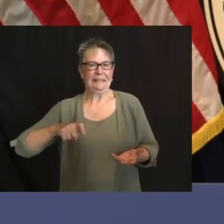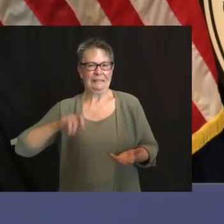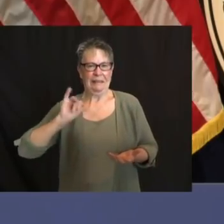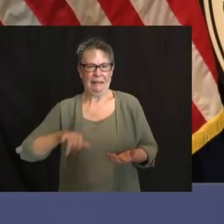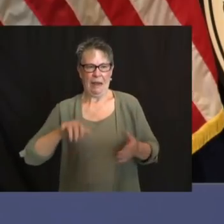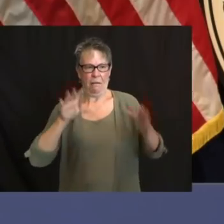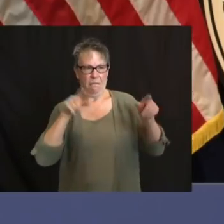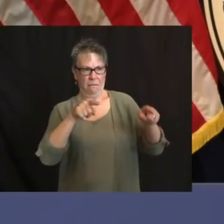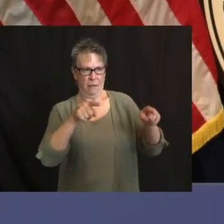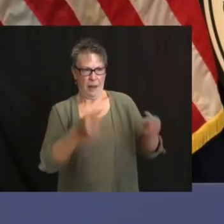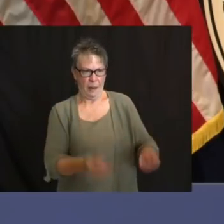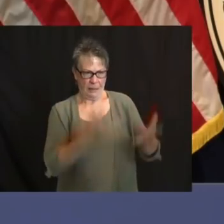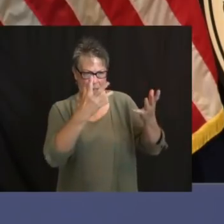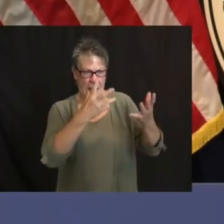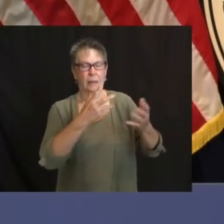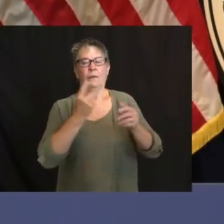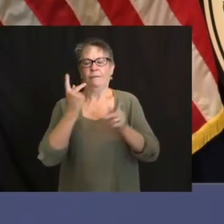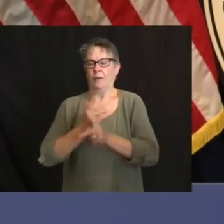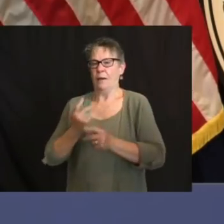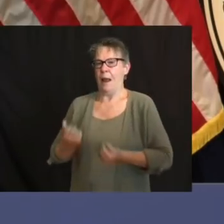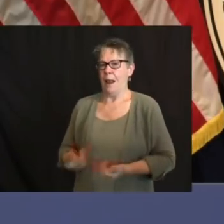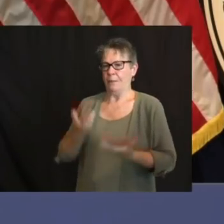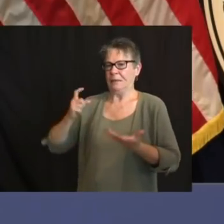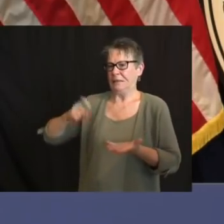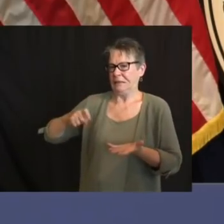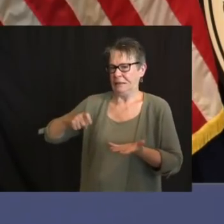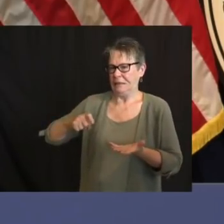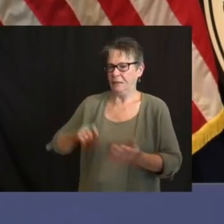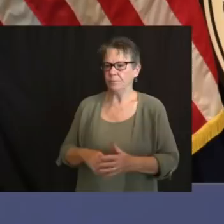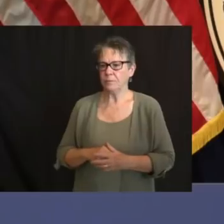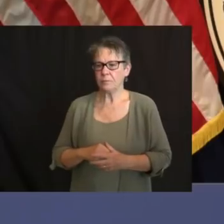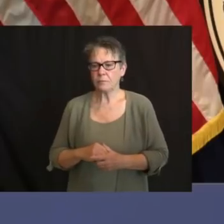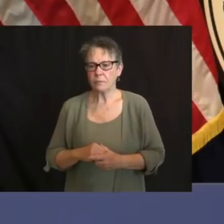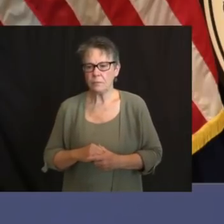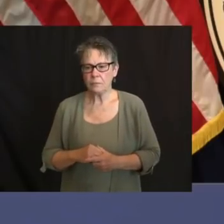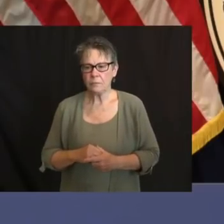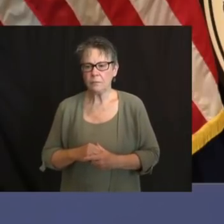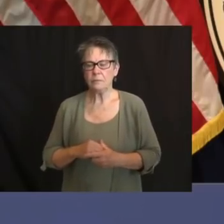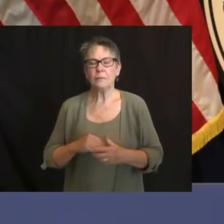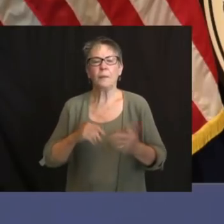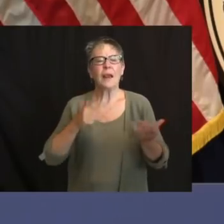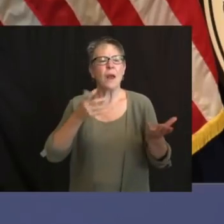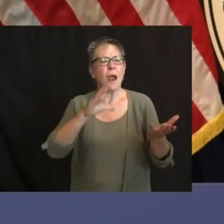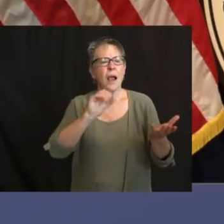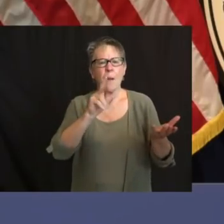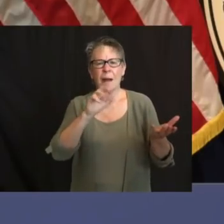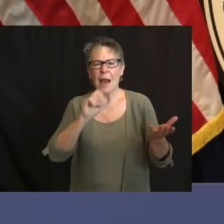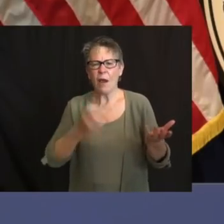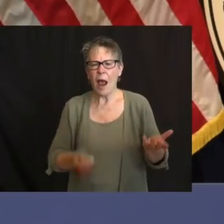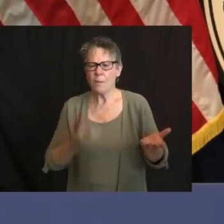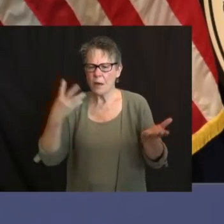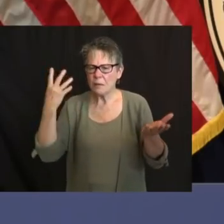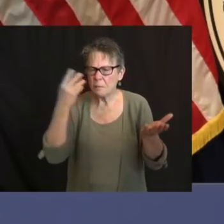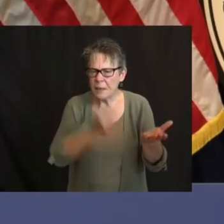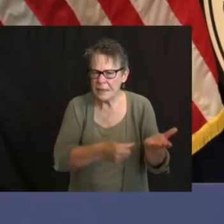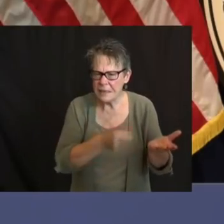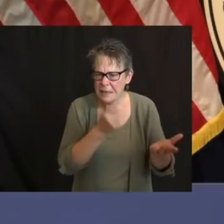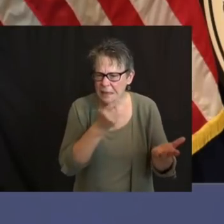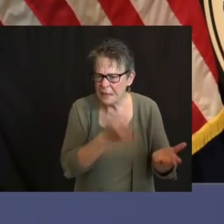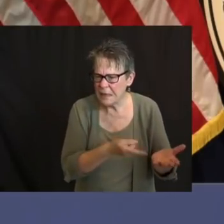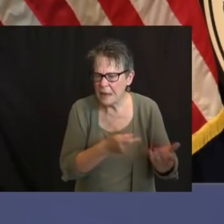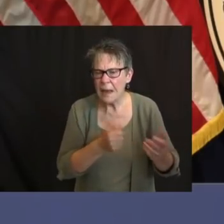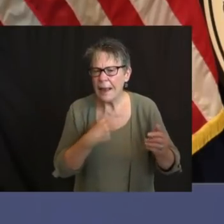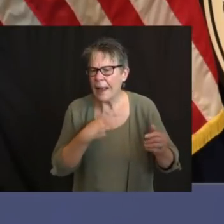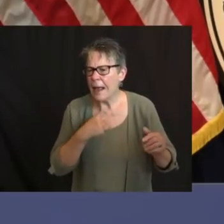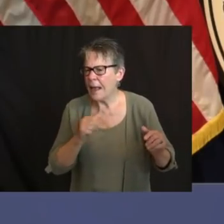Did you ask how much they're getting paid? No, ComCare. I'm not sure on the cost of ComCare. We'll come back to you, if that's okay. Again, we